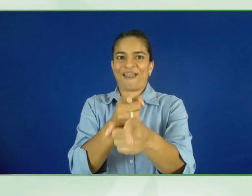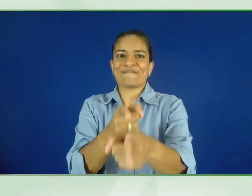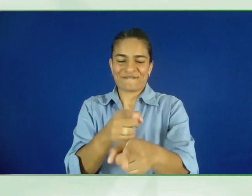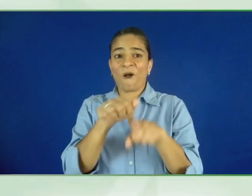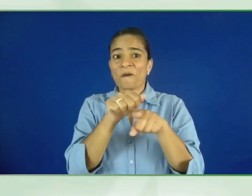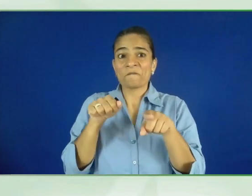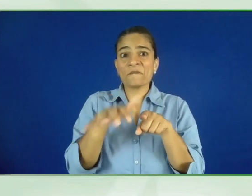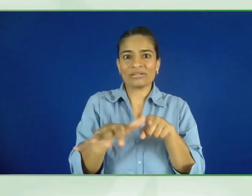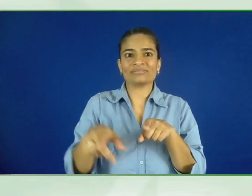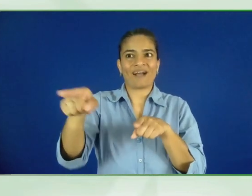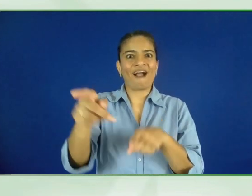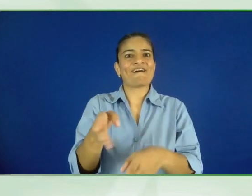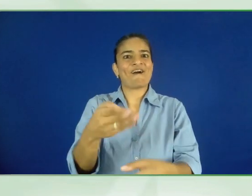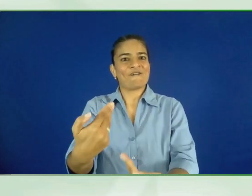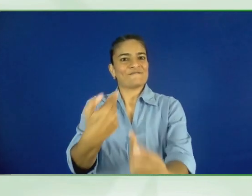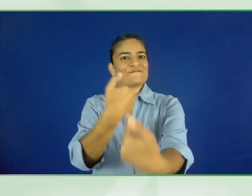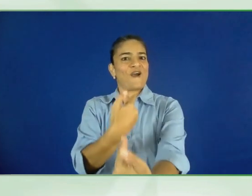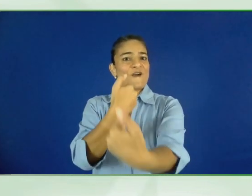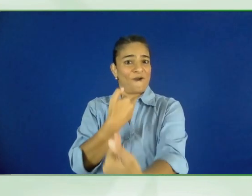before you leave today.